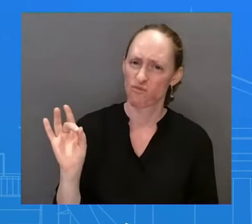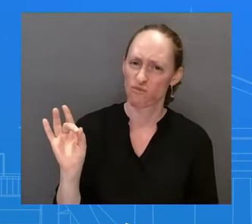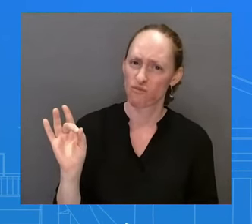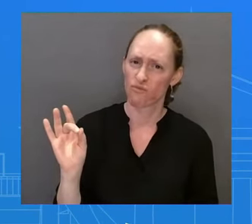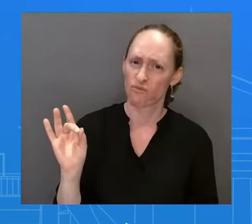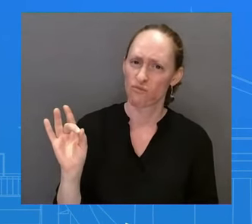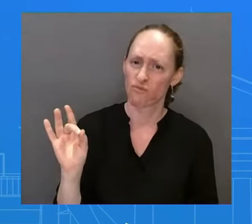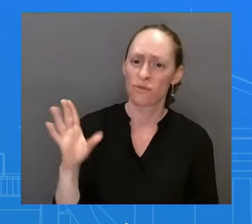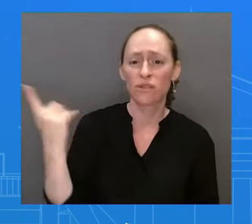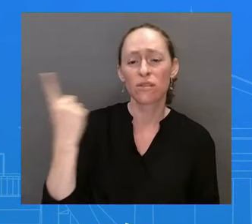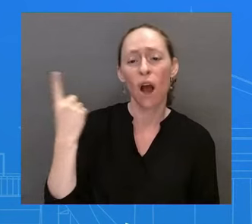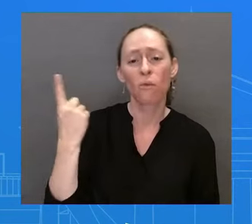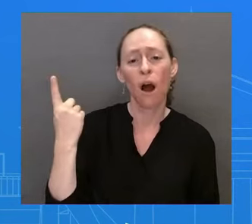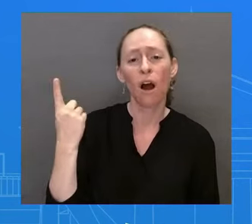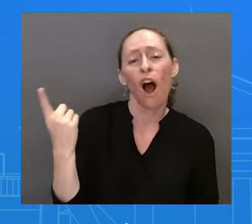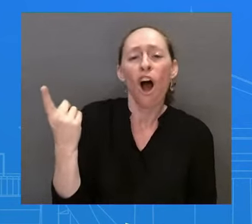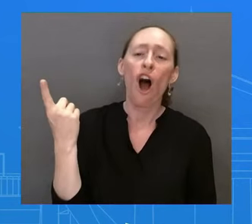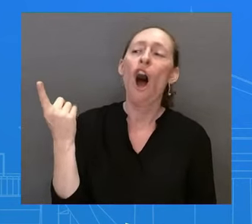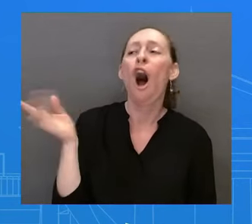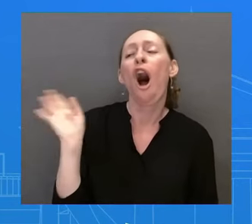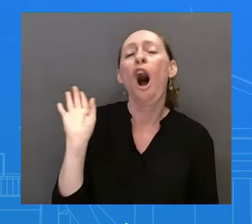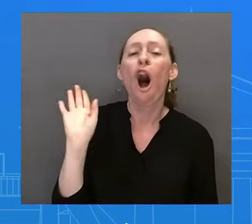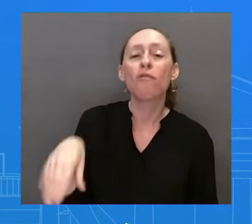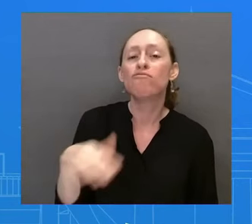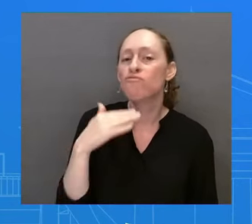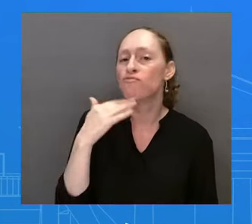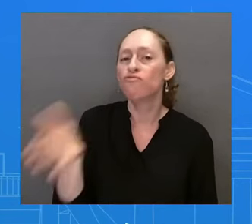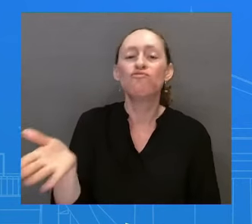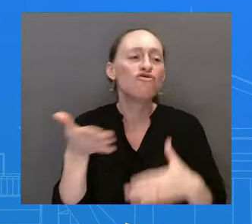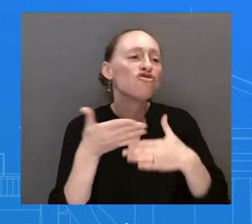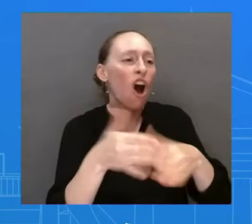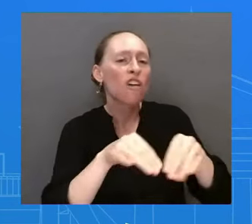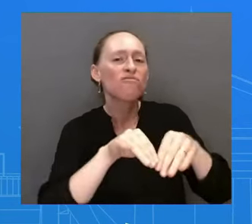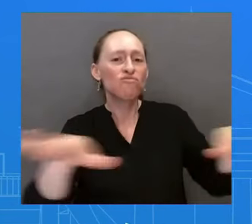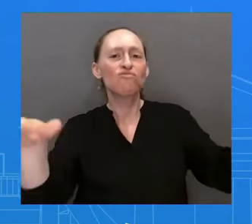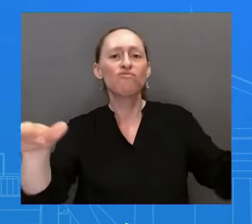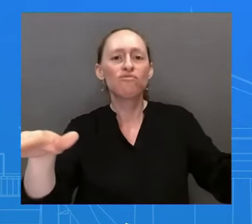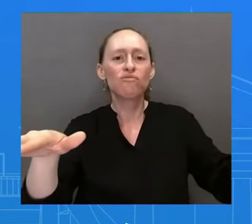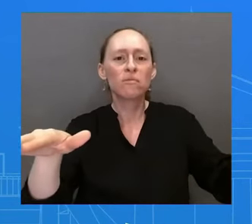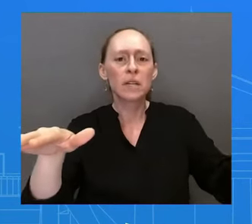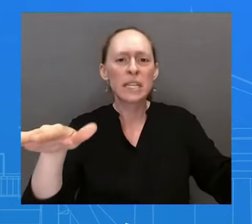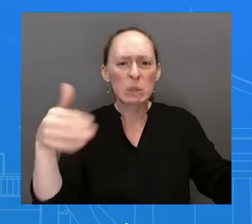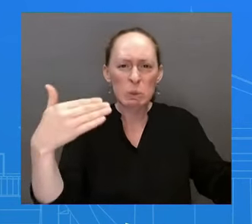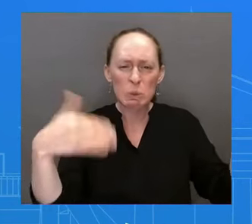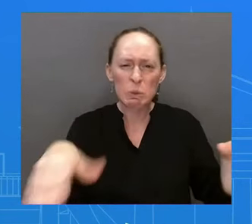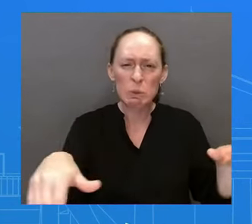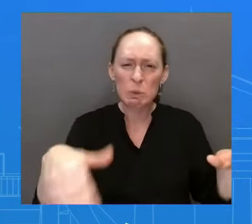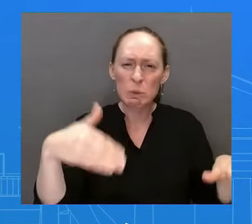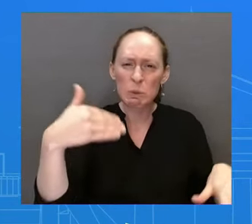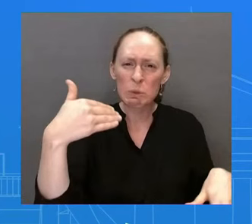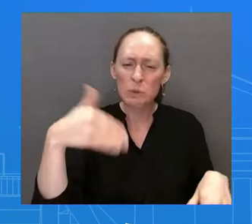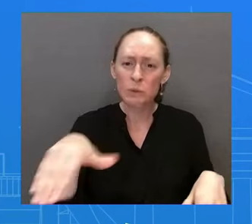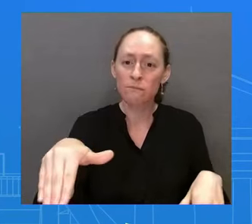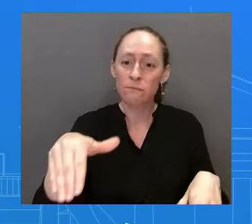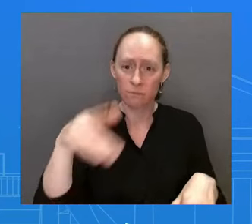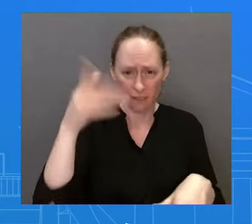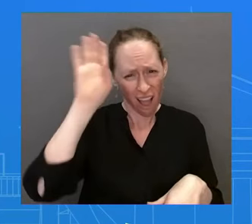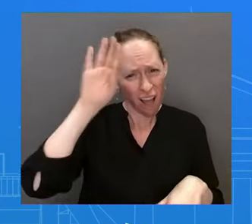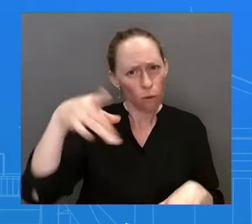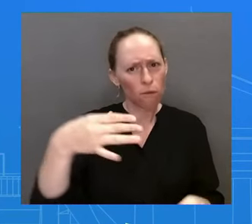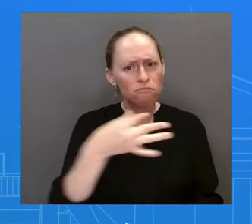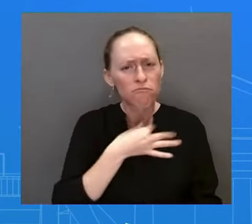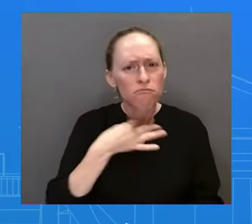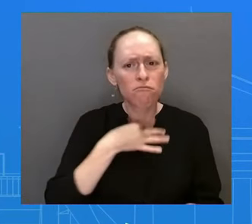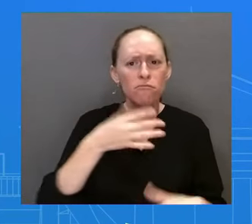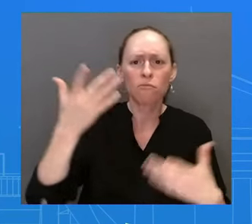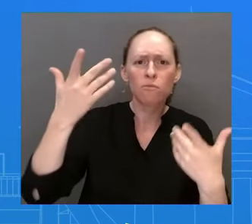just doing your jobs. I get that. You got to ask tough questions, and people are going to come to you with all kinds of sensitive information. We'll do the best we can to